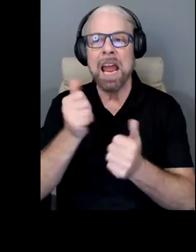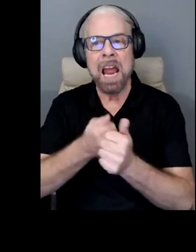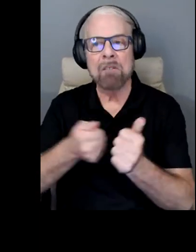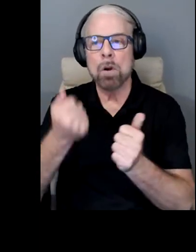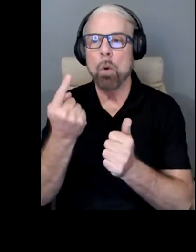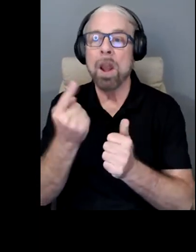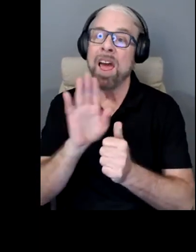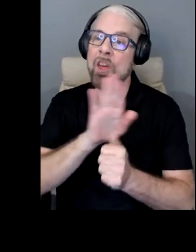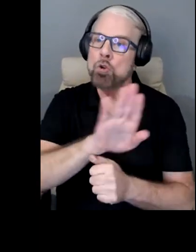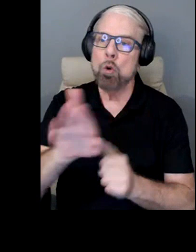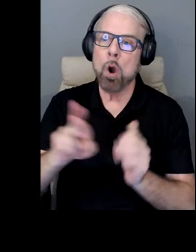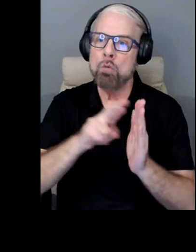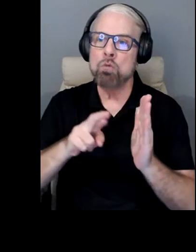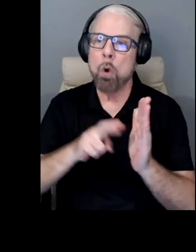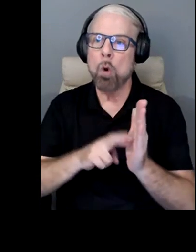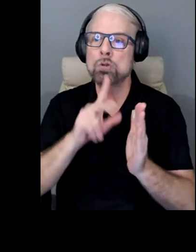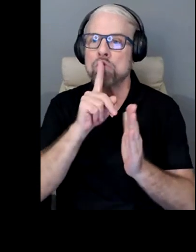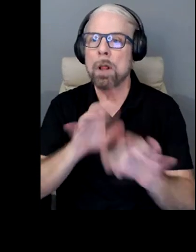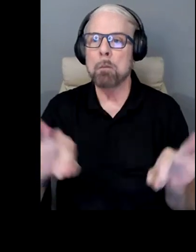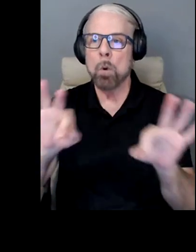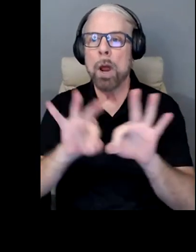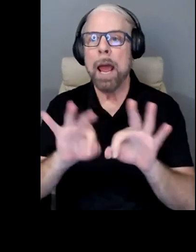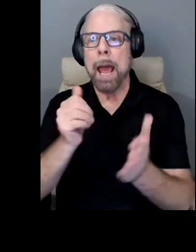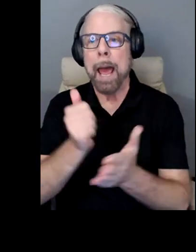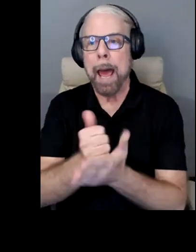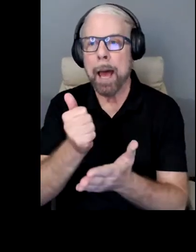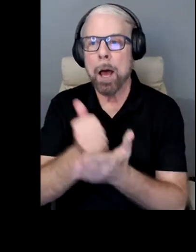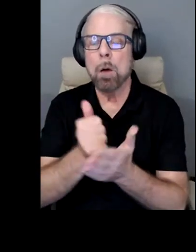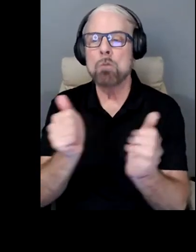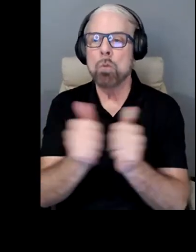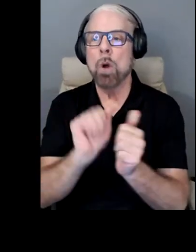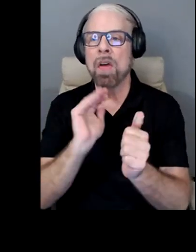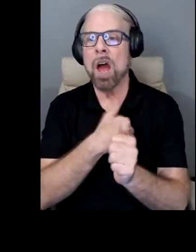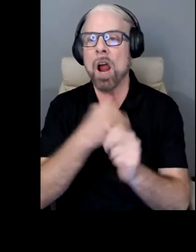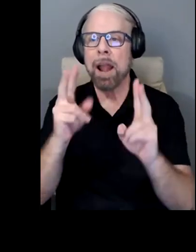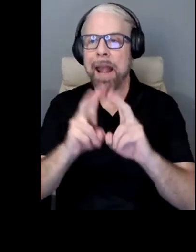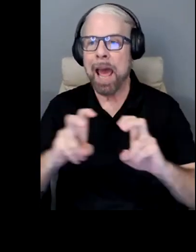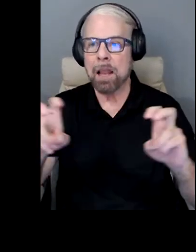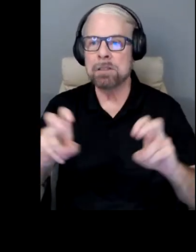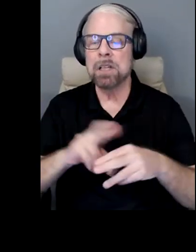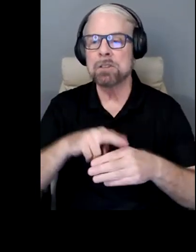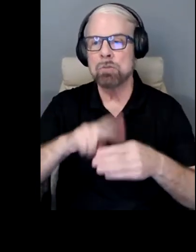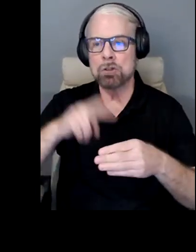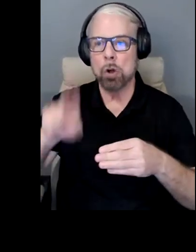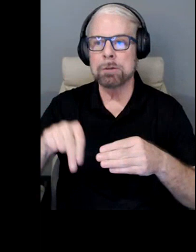important and they will all help to inform our analysis and findings.